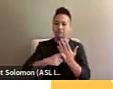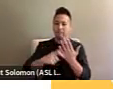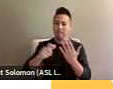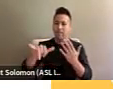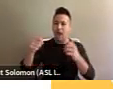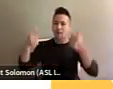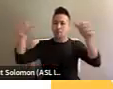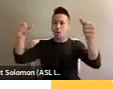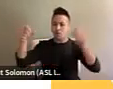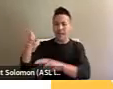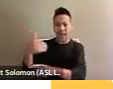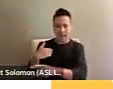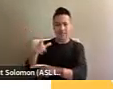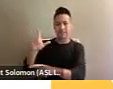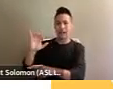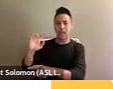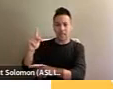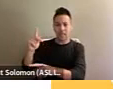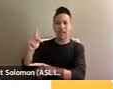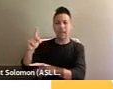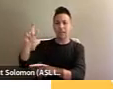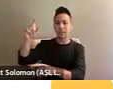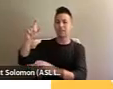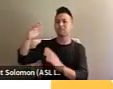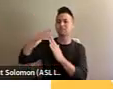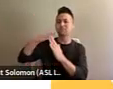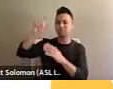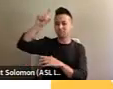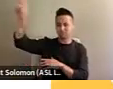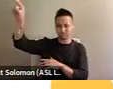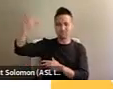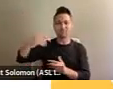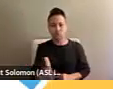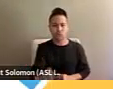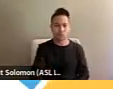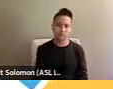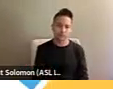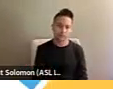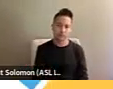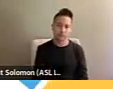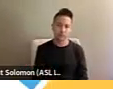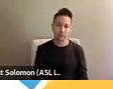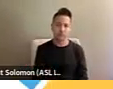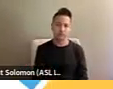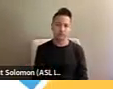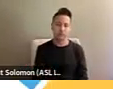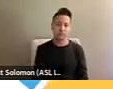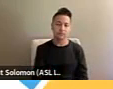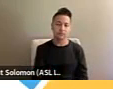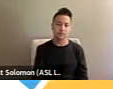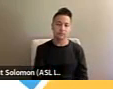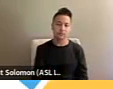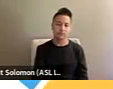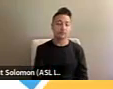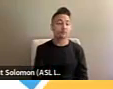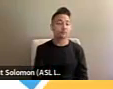link to that library guide right on the top of the handout, very first page. All right. So I told you